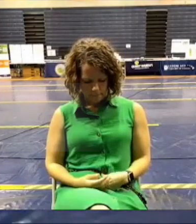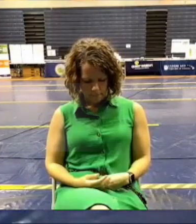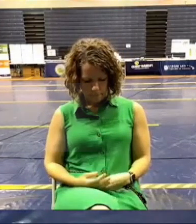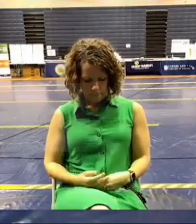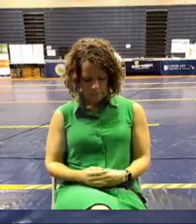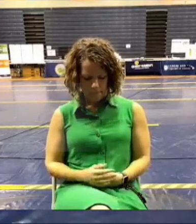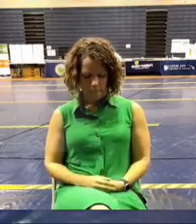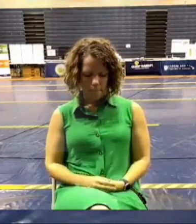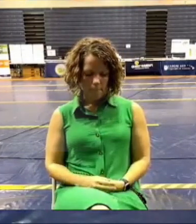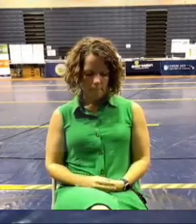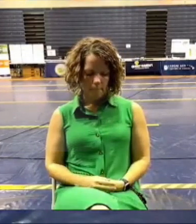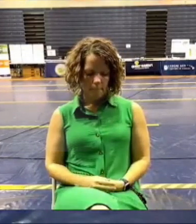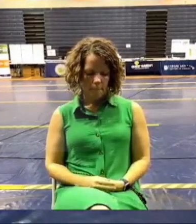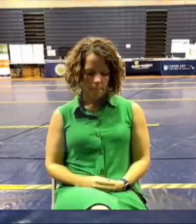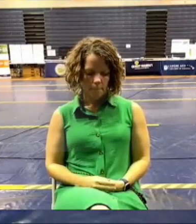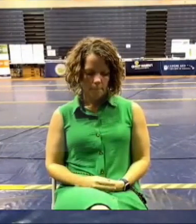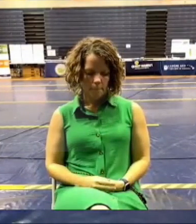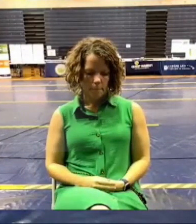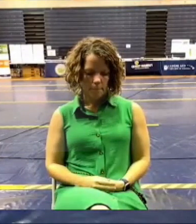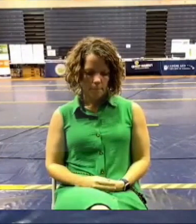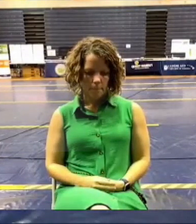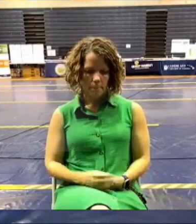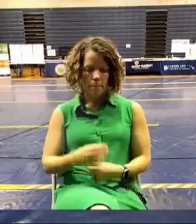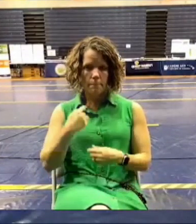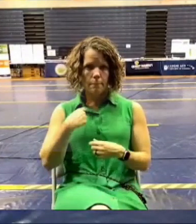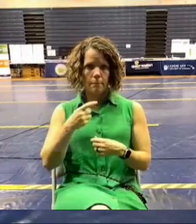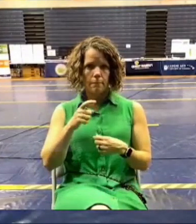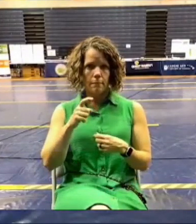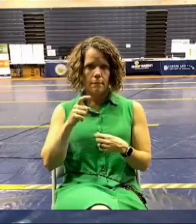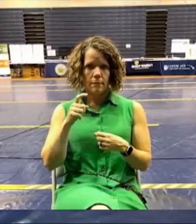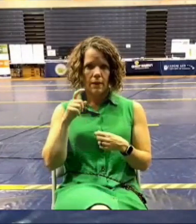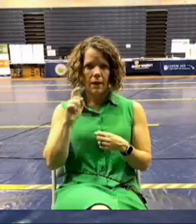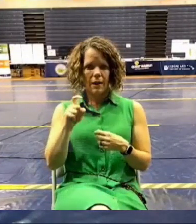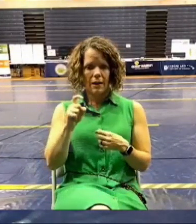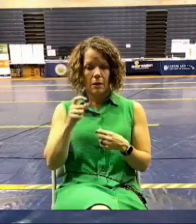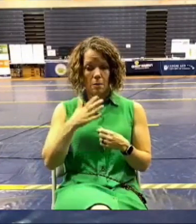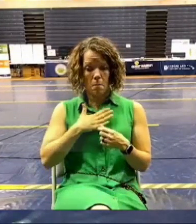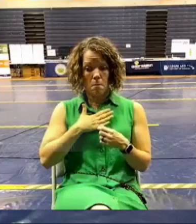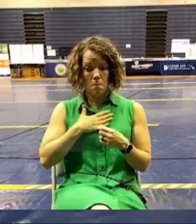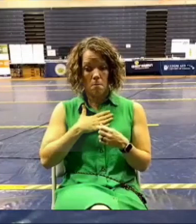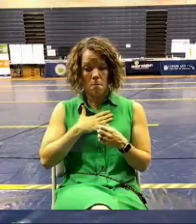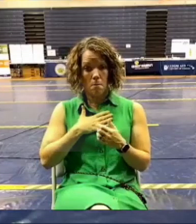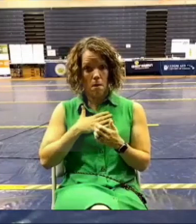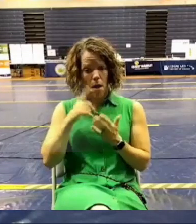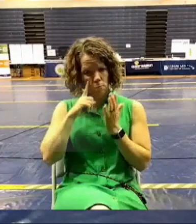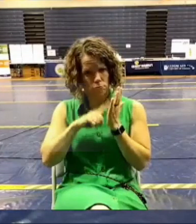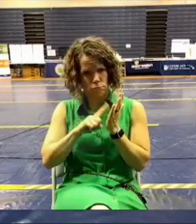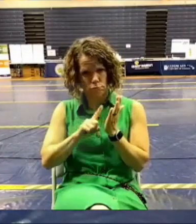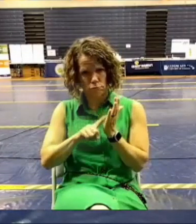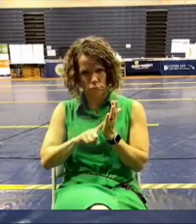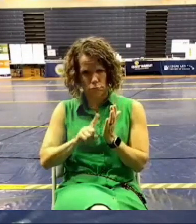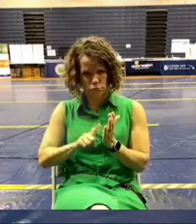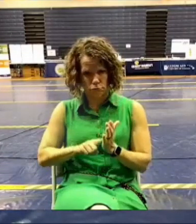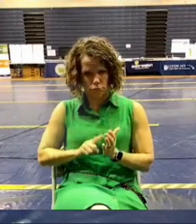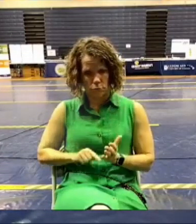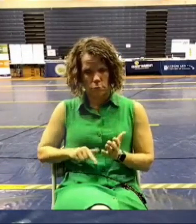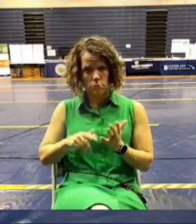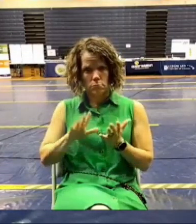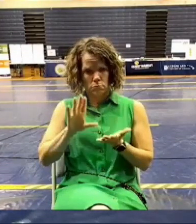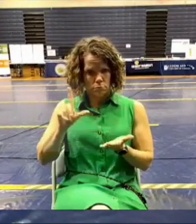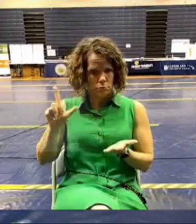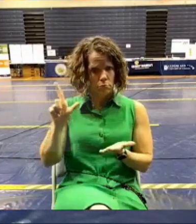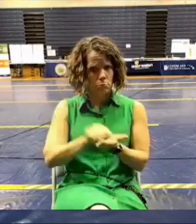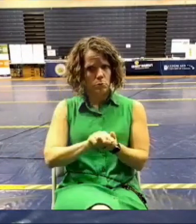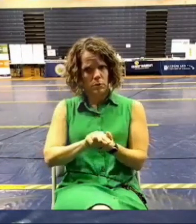I need to give my work, which is in a 300-page binder here, and